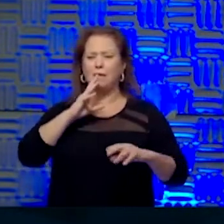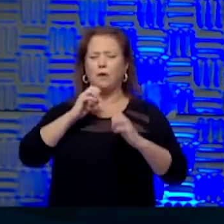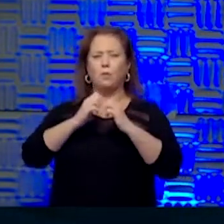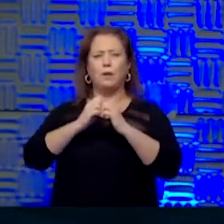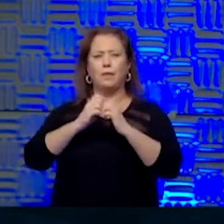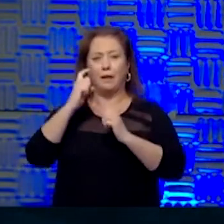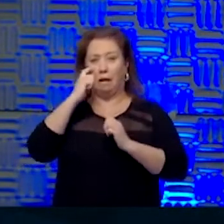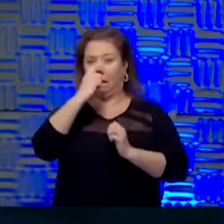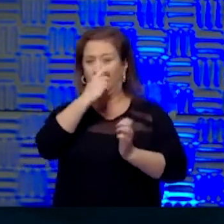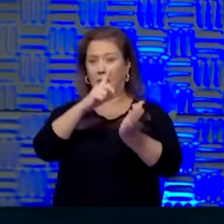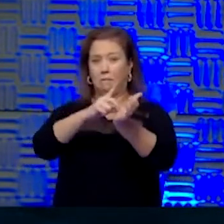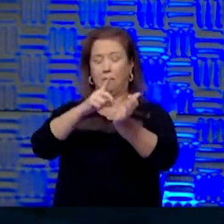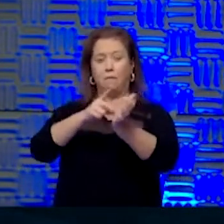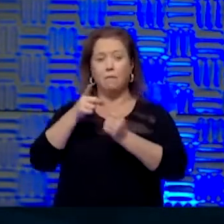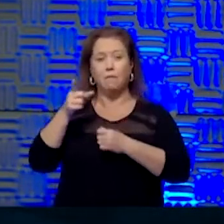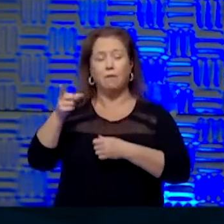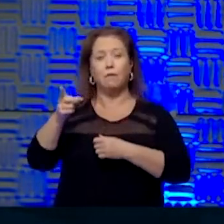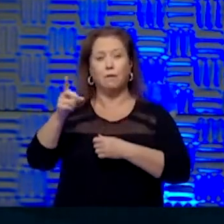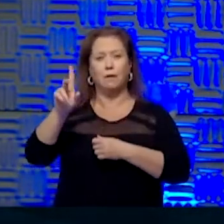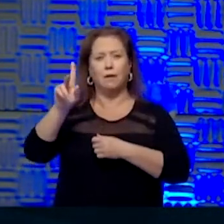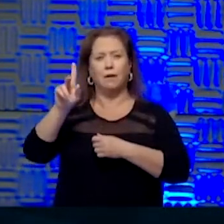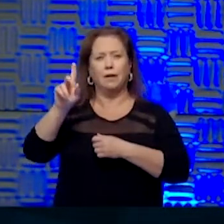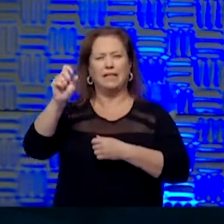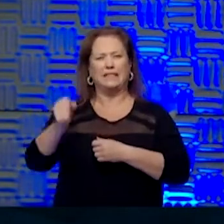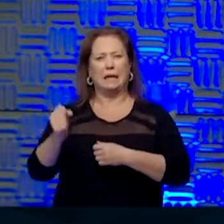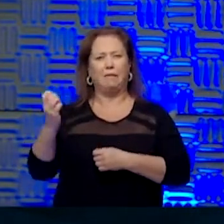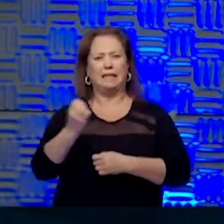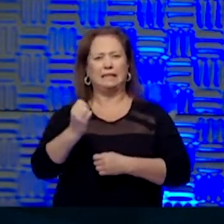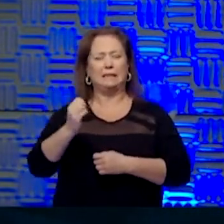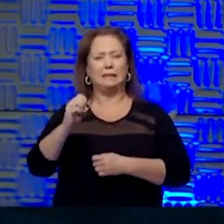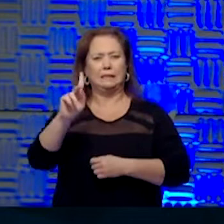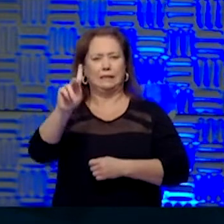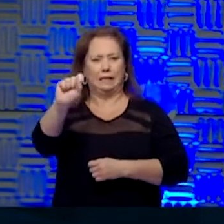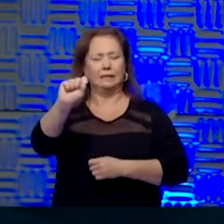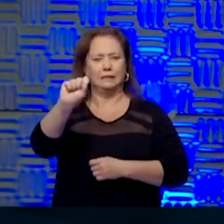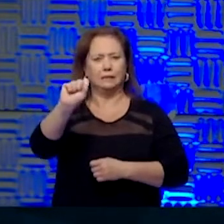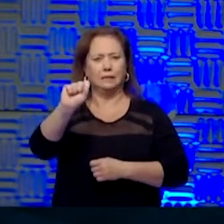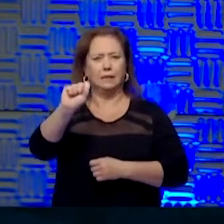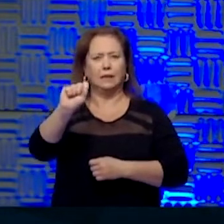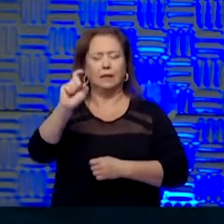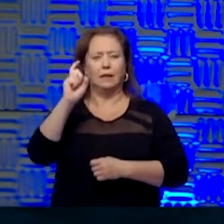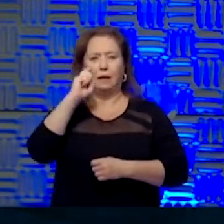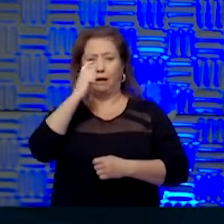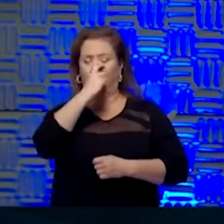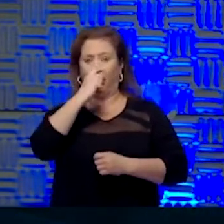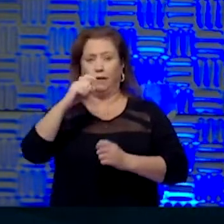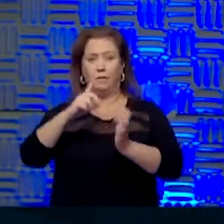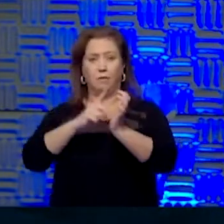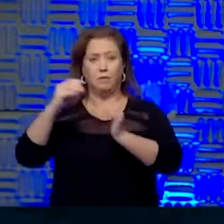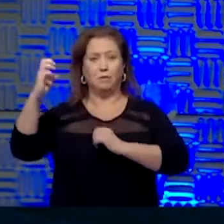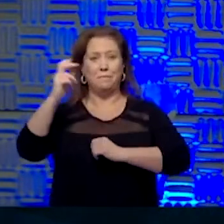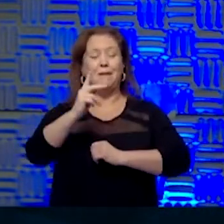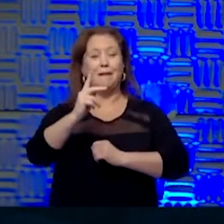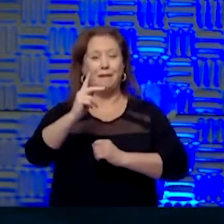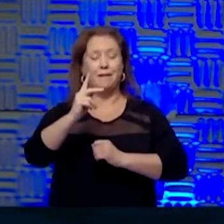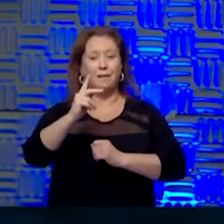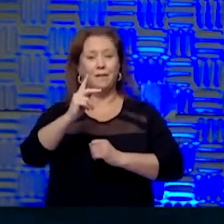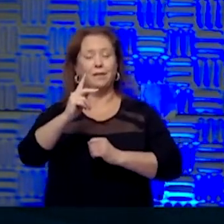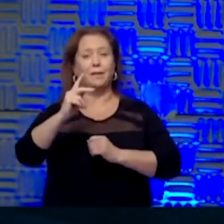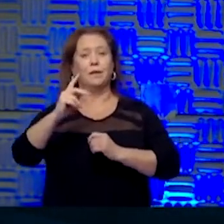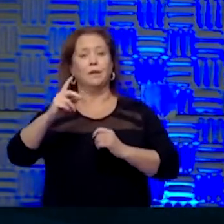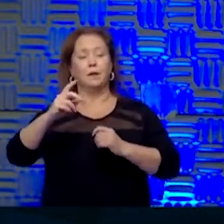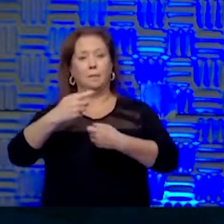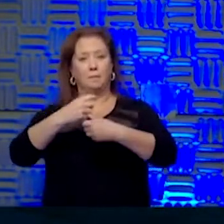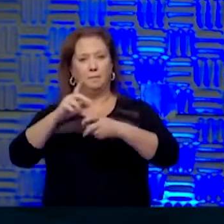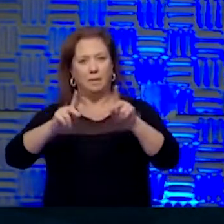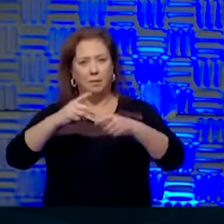optometrist in a Kansas community in southeast Kansas, and optometry was back in business. And people were making